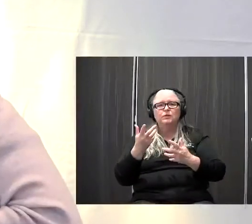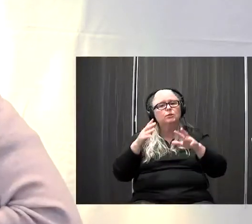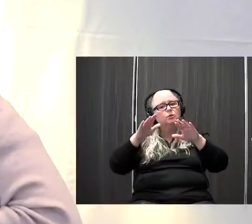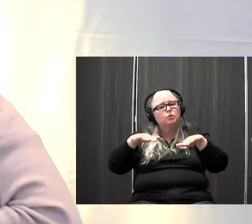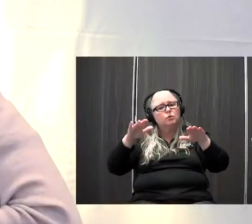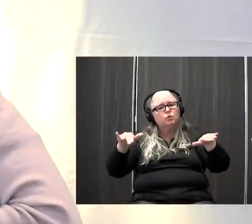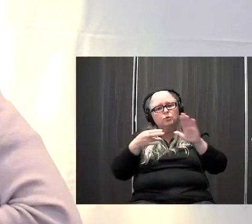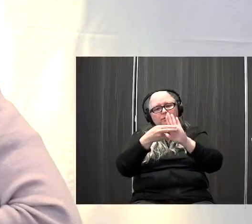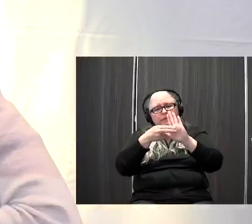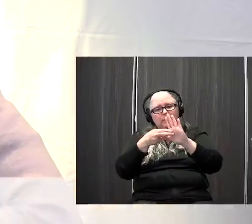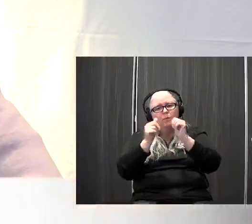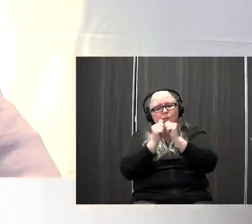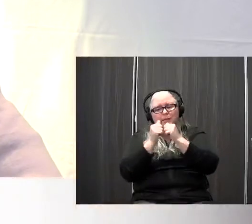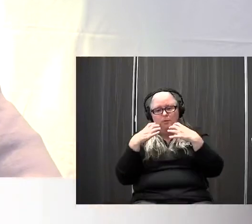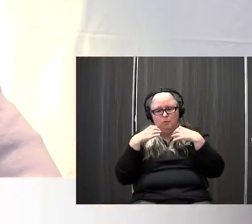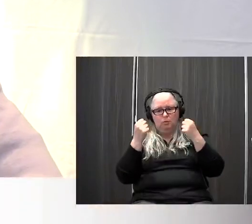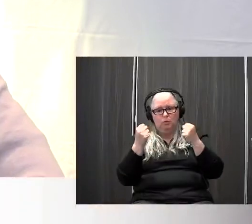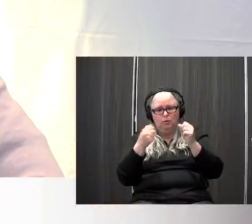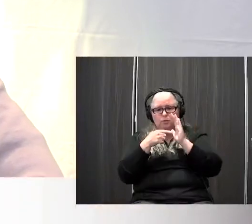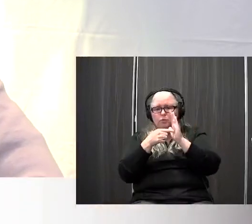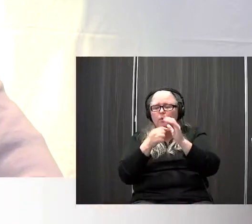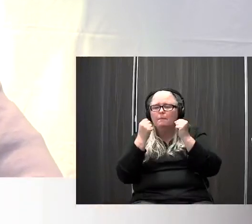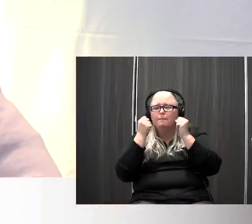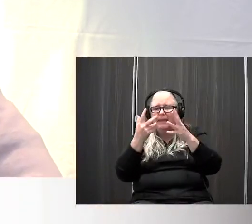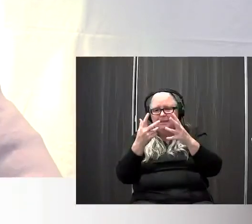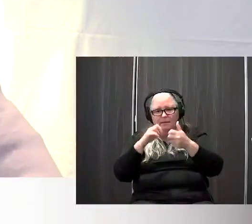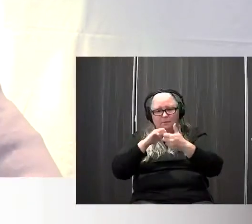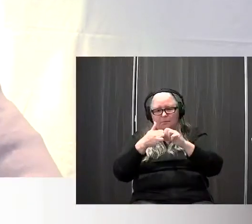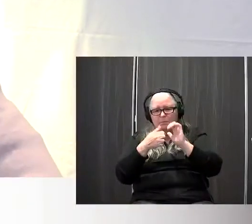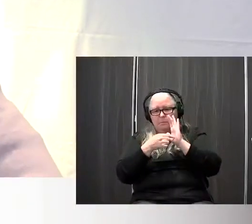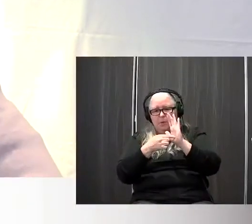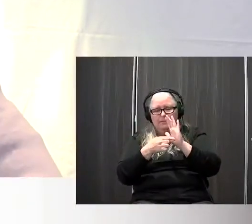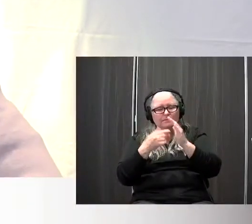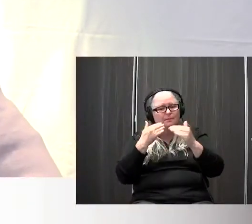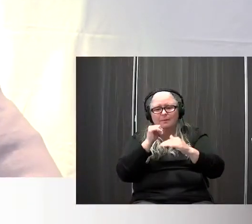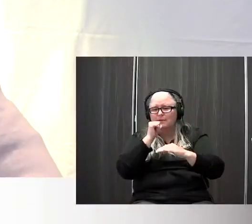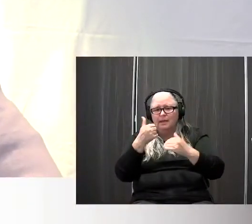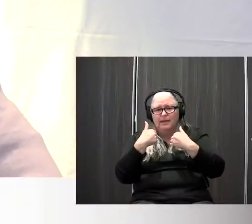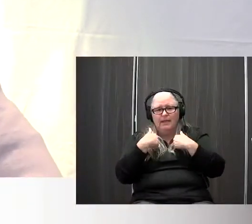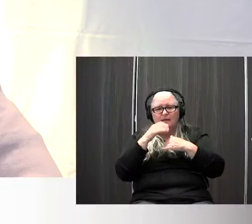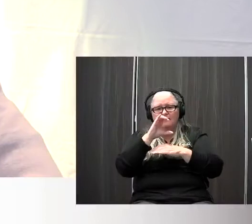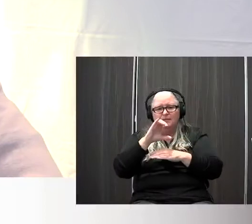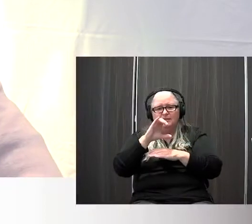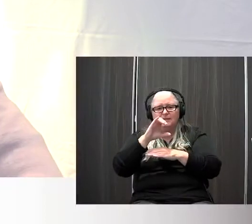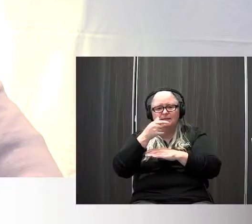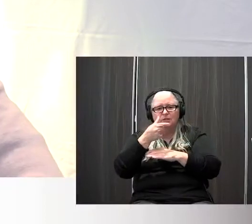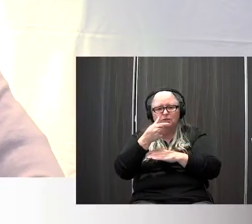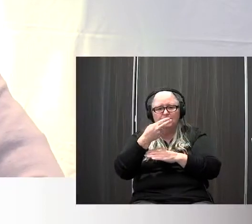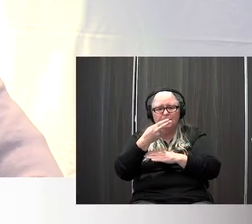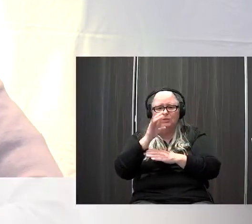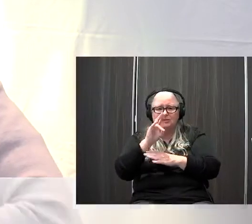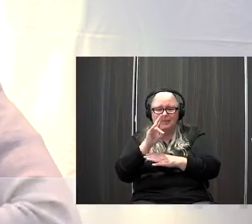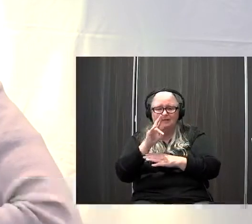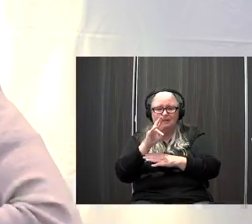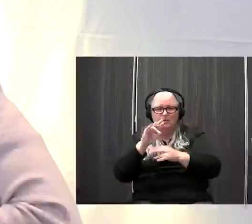being diagnosed with charge who present with many symptoms but may not have the CDH7 gene, do you believe that these children have another